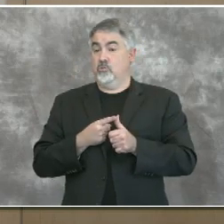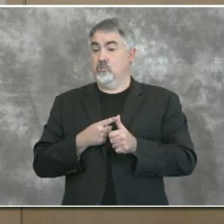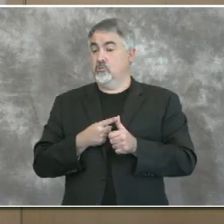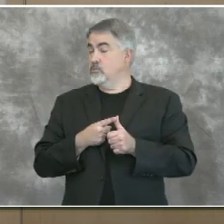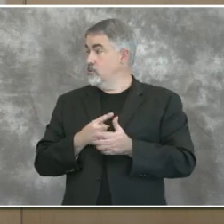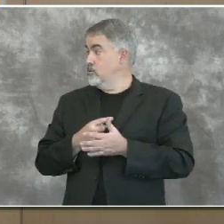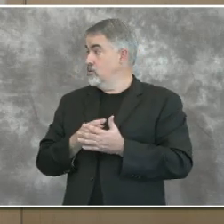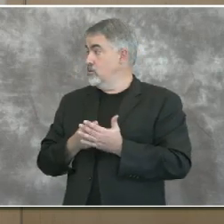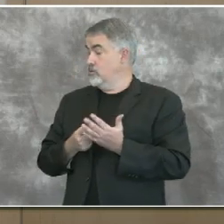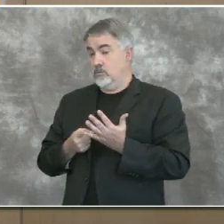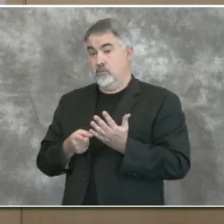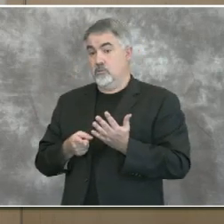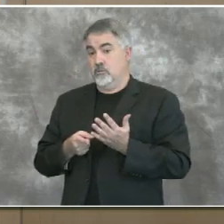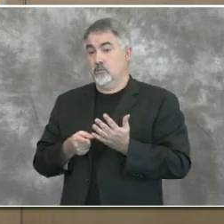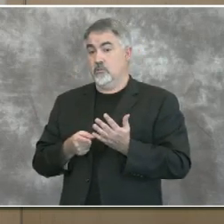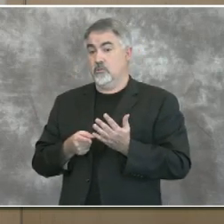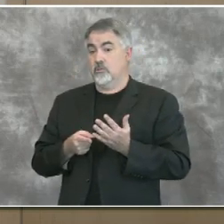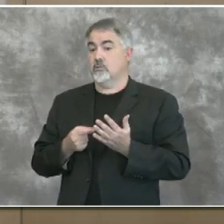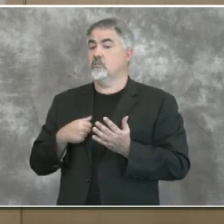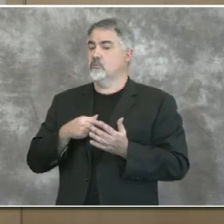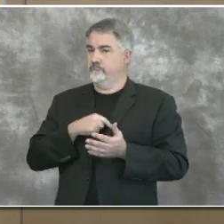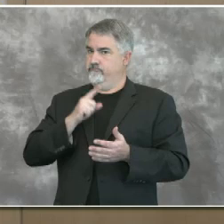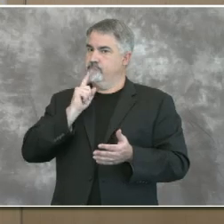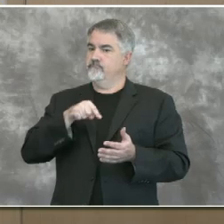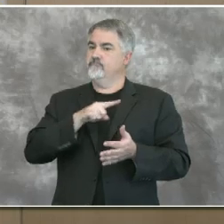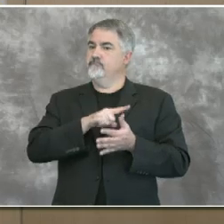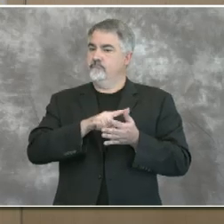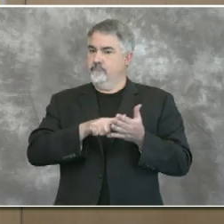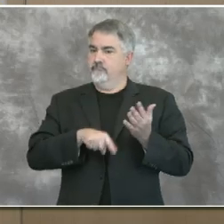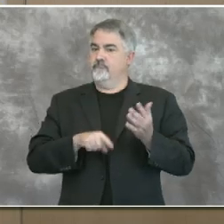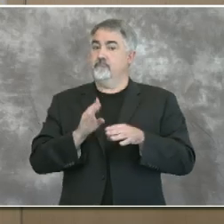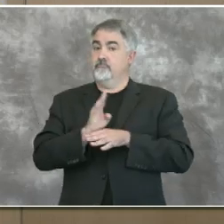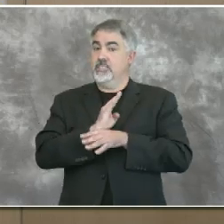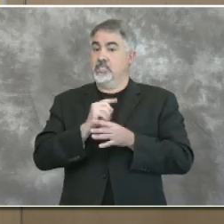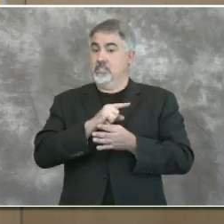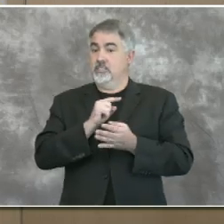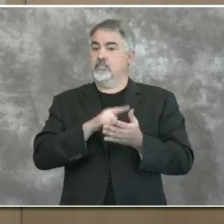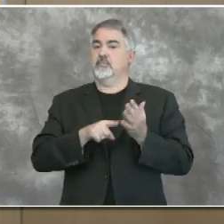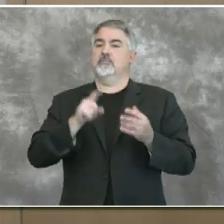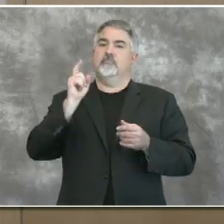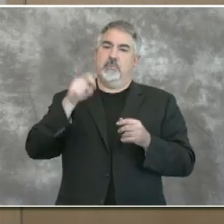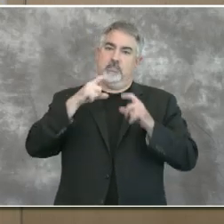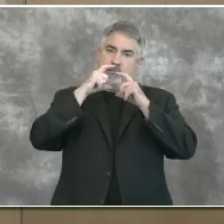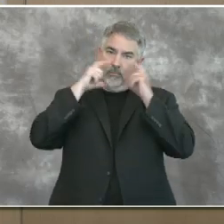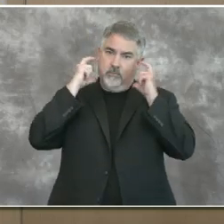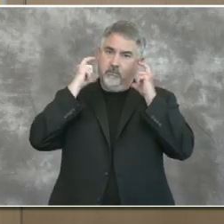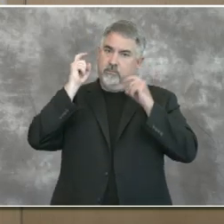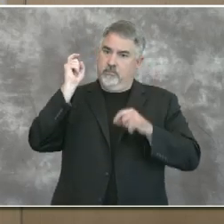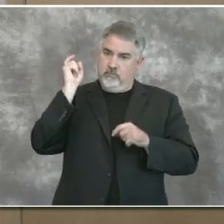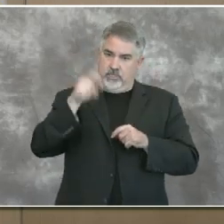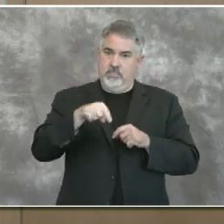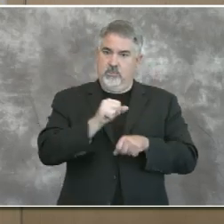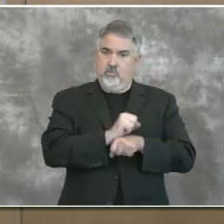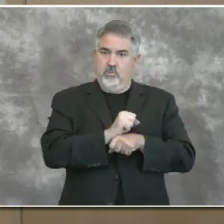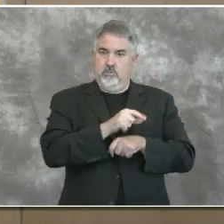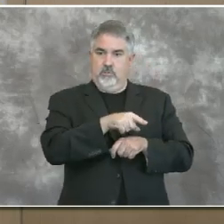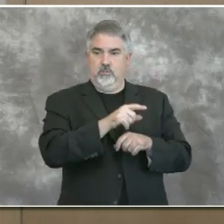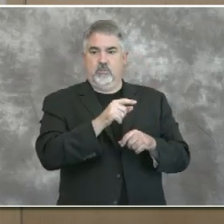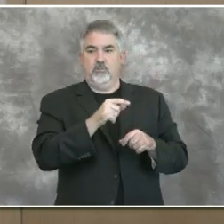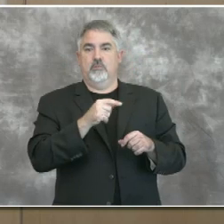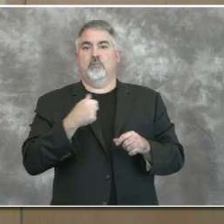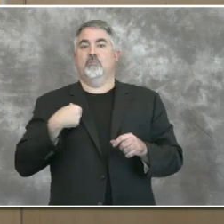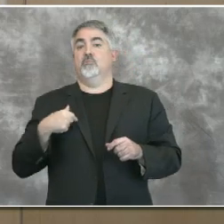actual areas where we ordered the businesses to utilize the facial coverings, and we strongly recommend it for the general